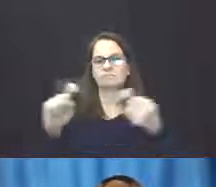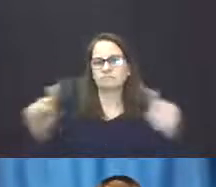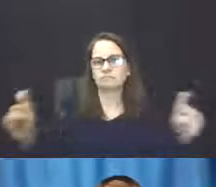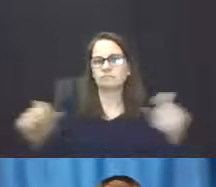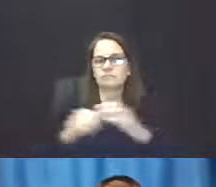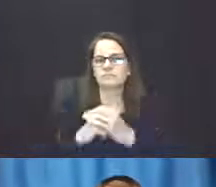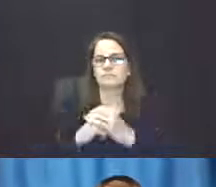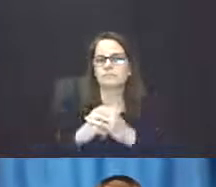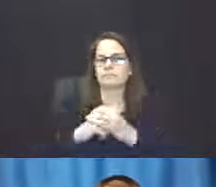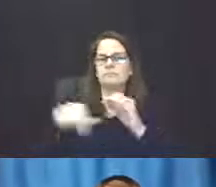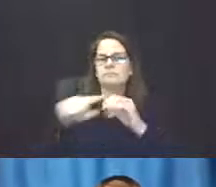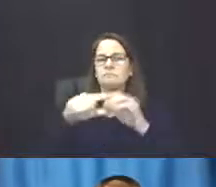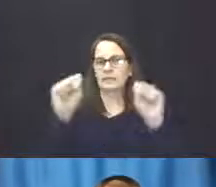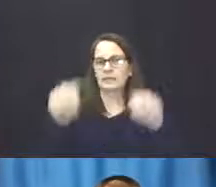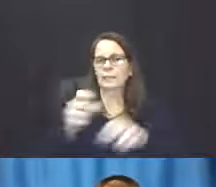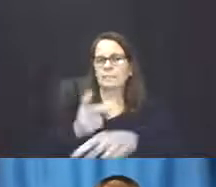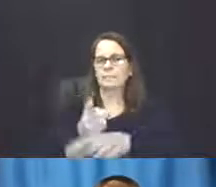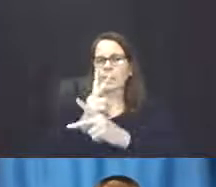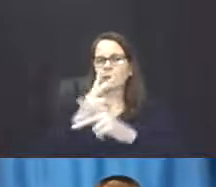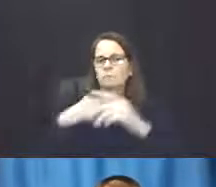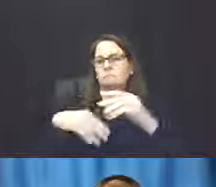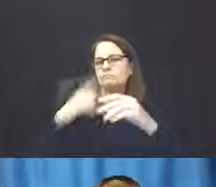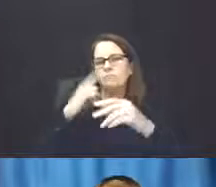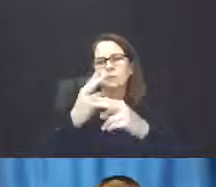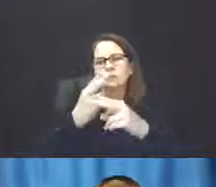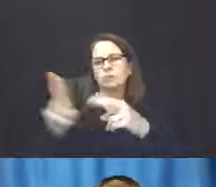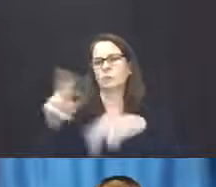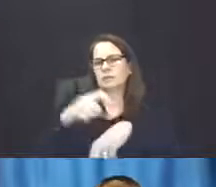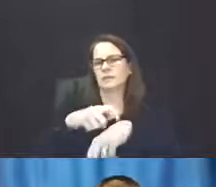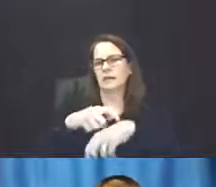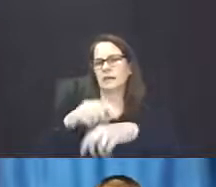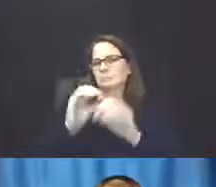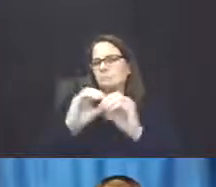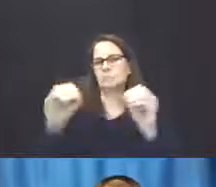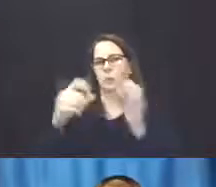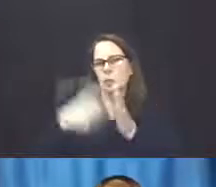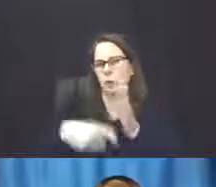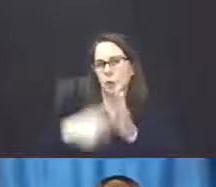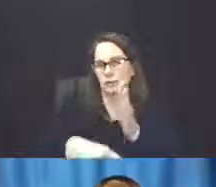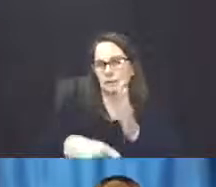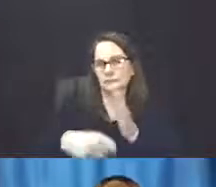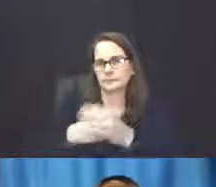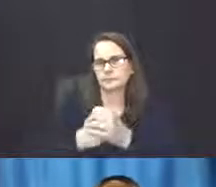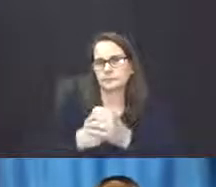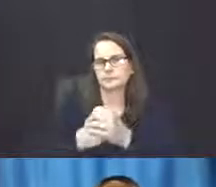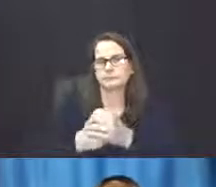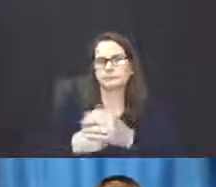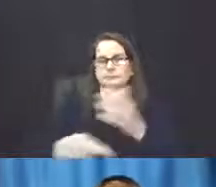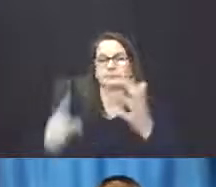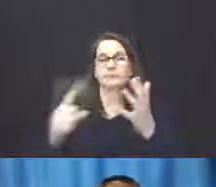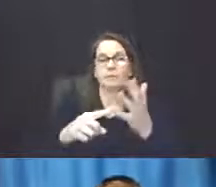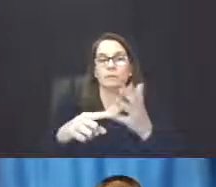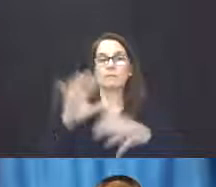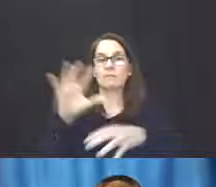FM systems, TTYs, and whatnot that could be borrowed for a short time at no cost.